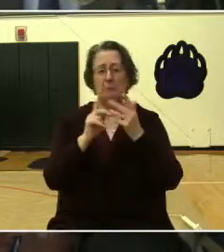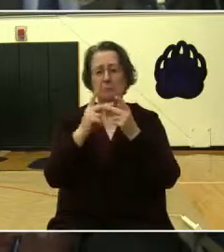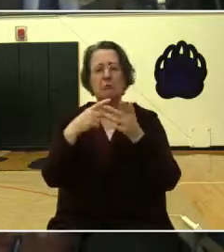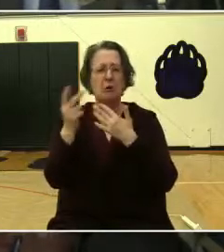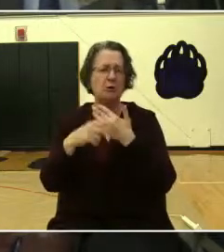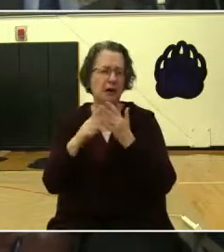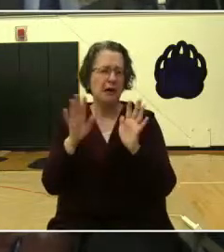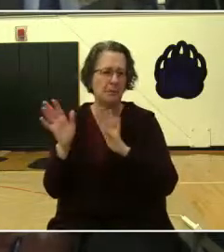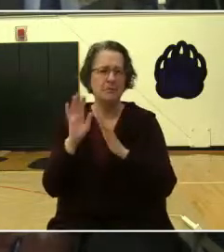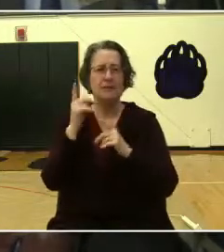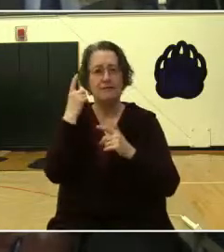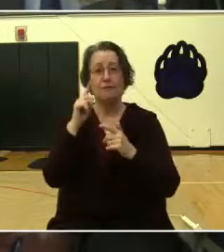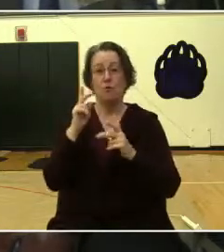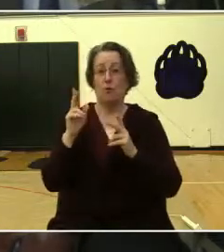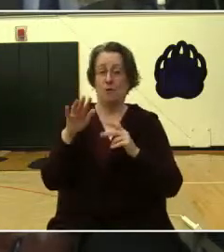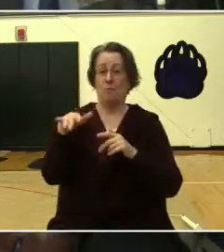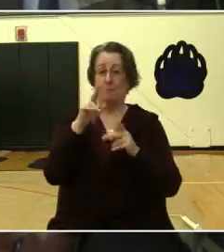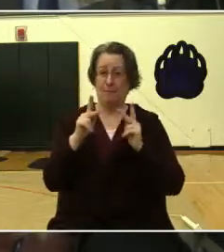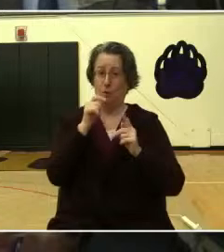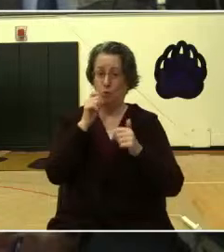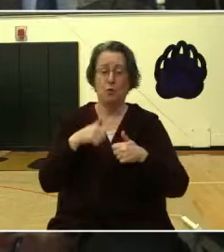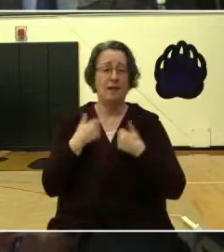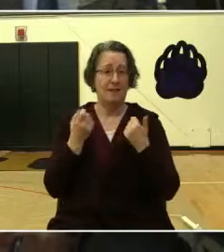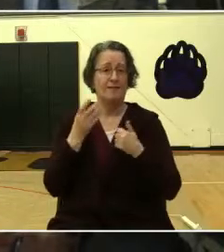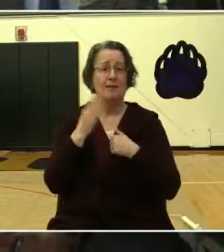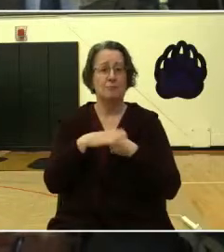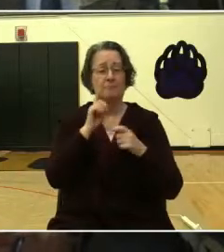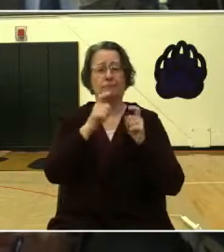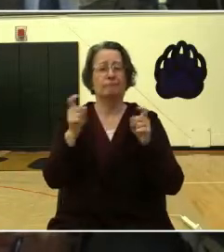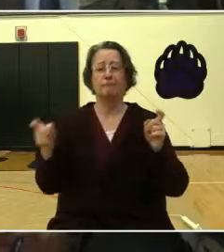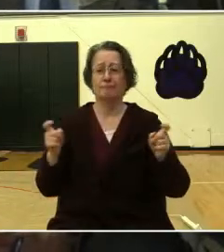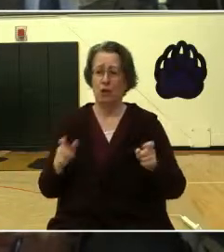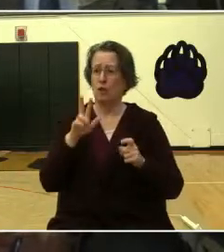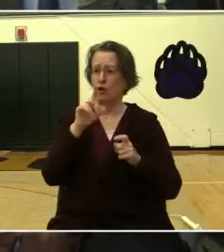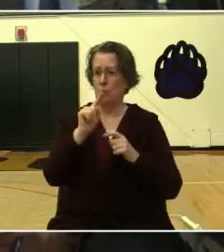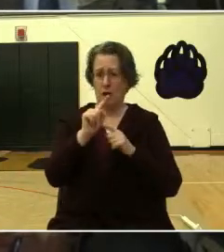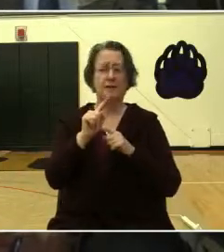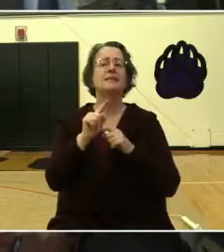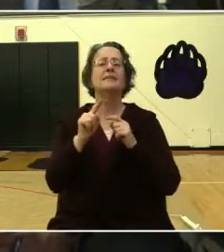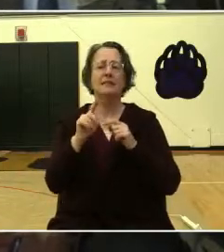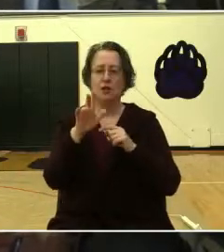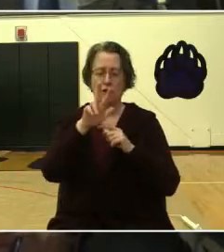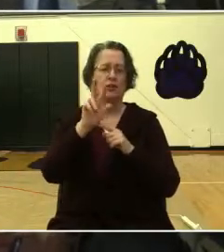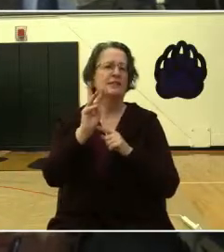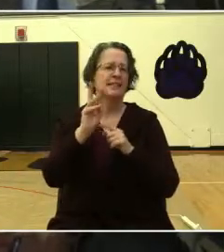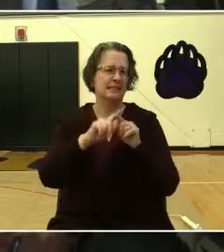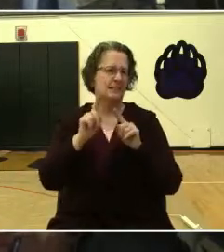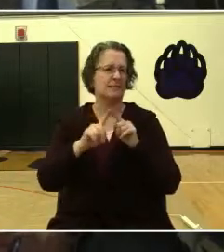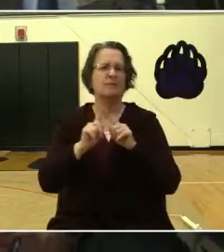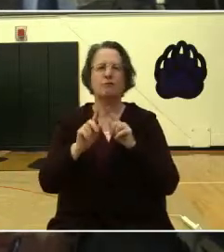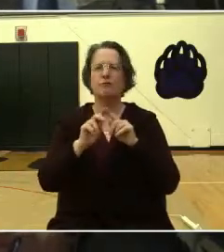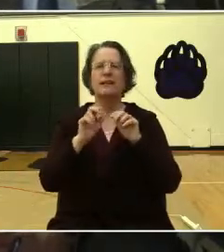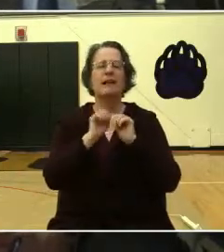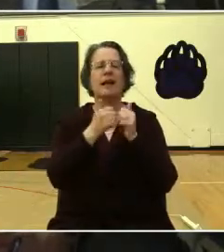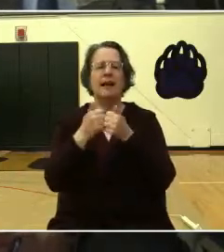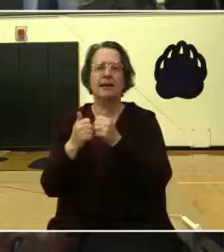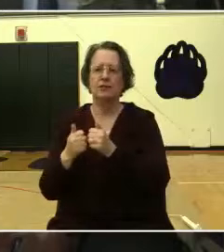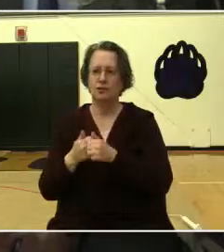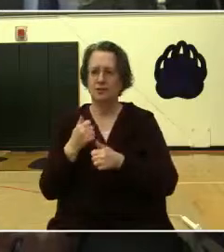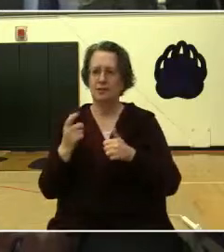allocated among 36 service providers in the following manner AIDS projects of Southern Vermont